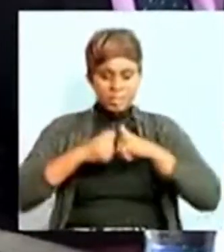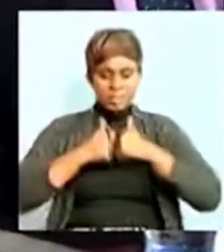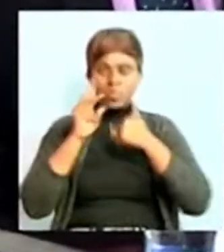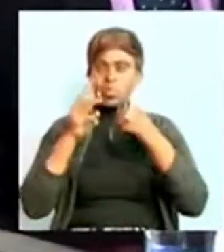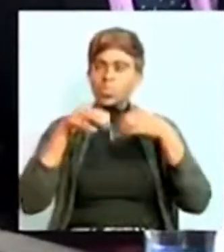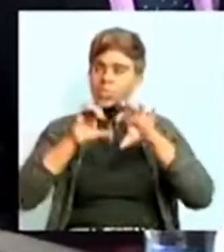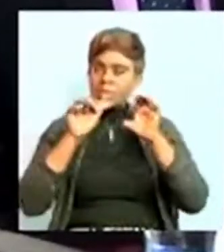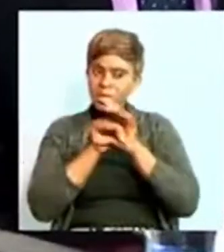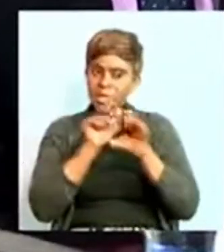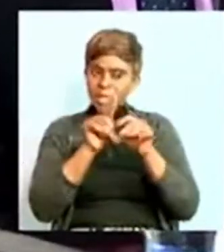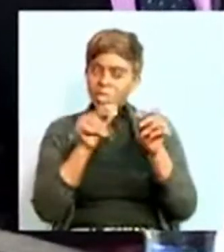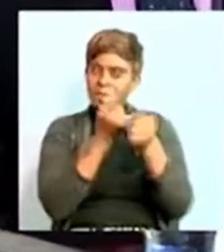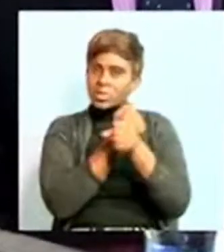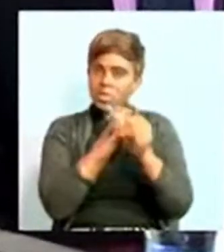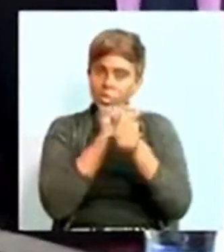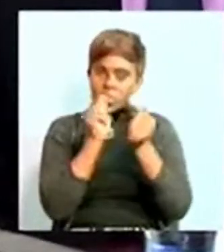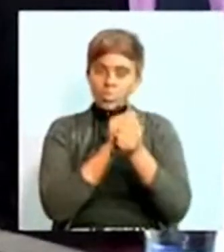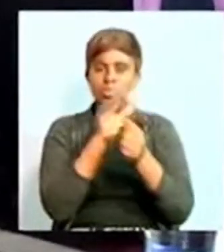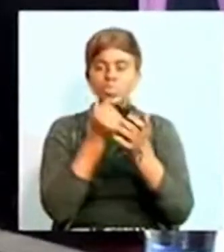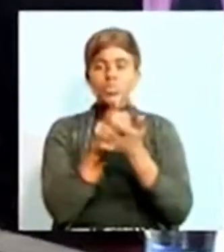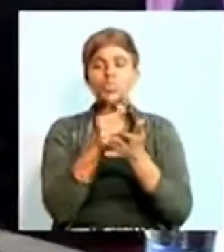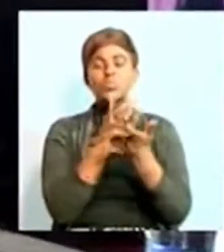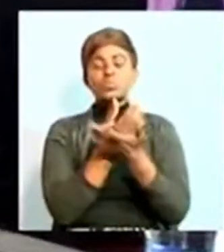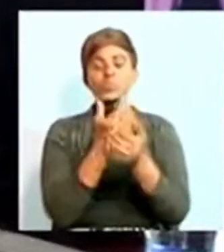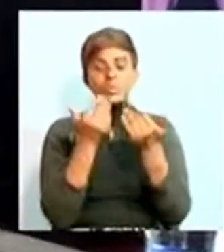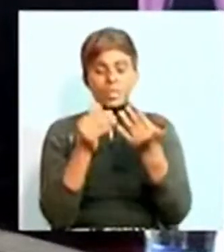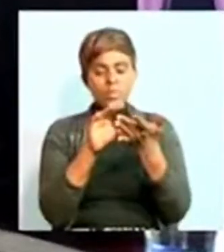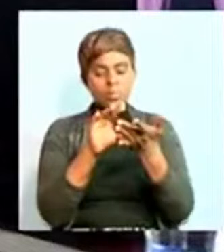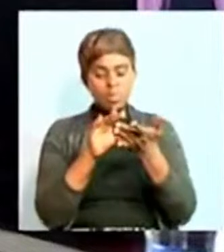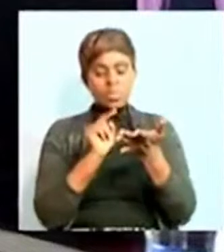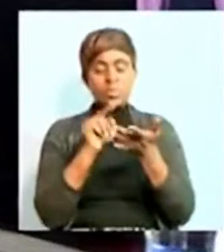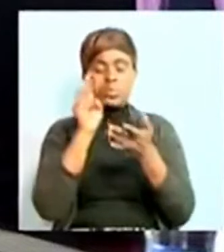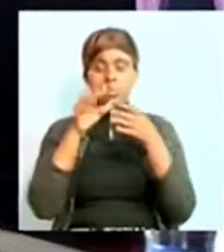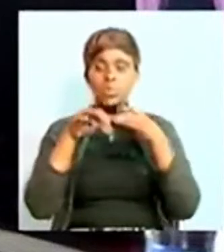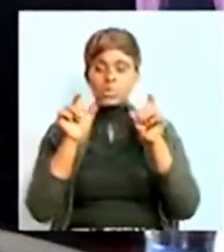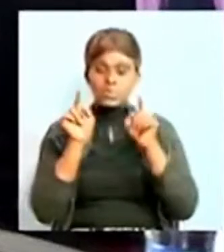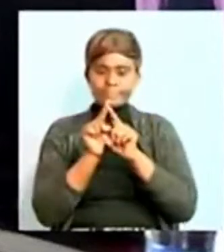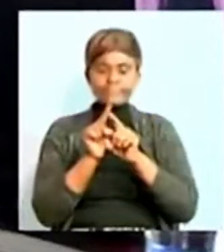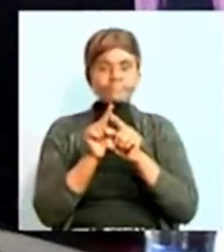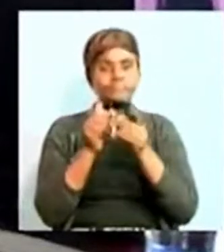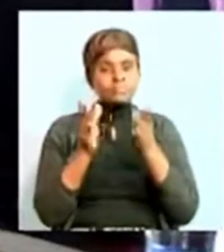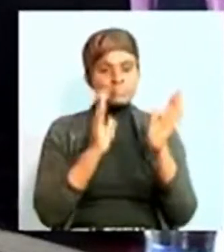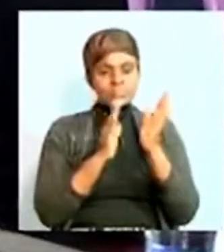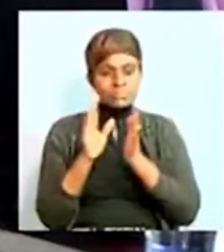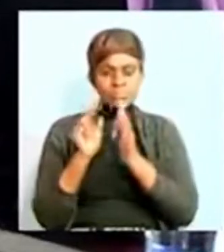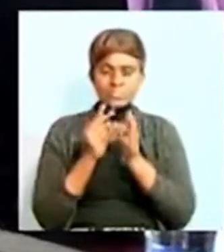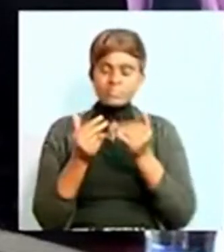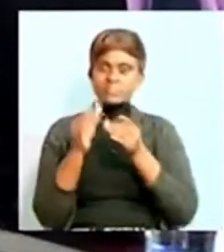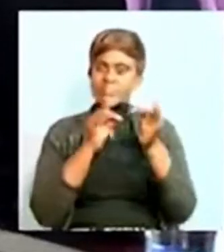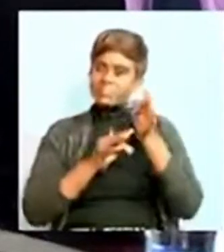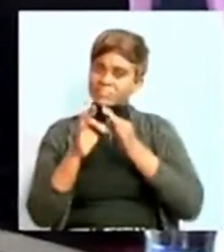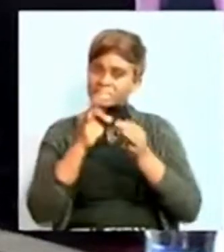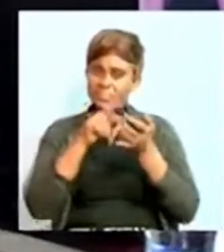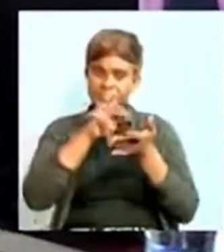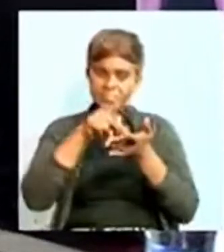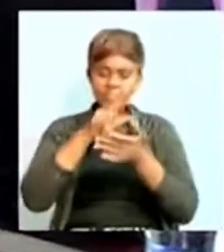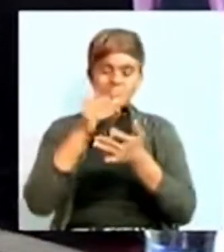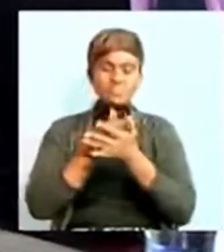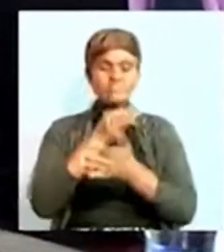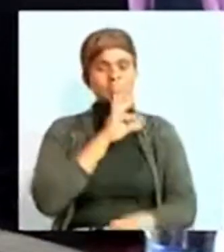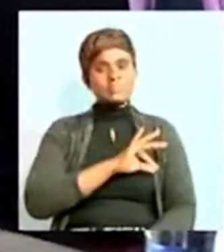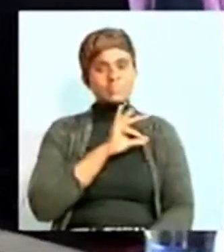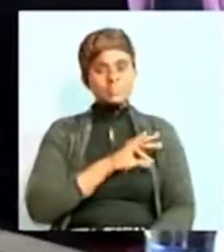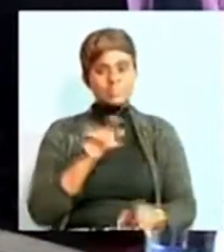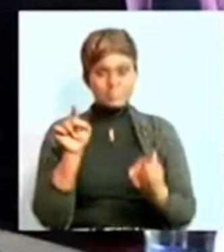proceed in dismantling this debt. So Council continue, in the remedy we are stating that Council continue paying salaries